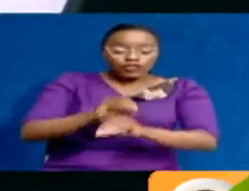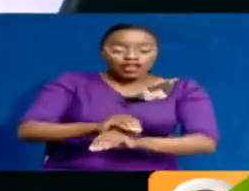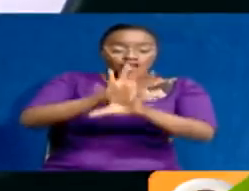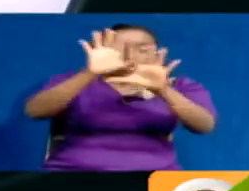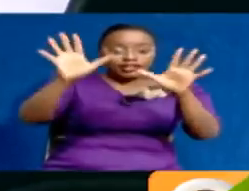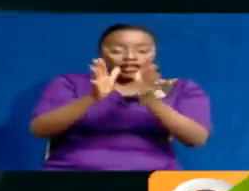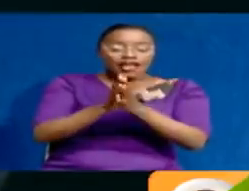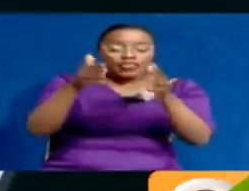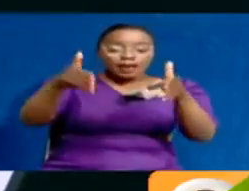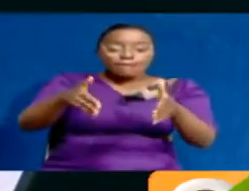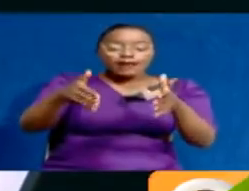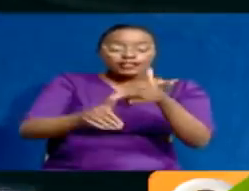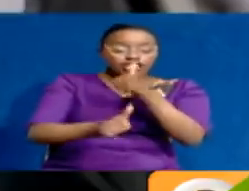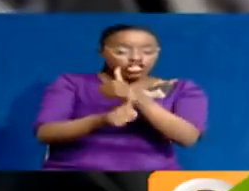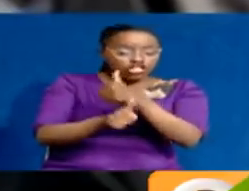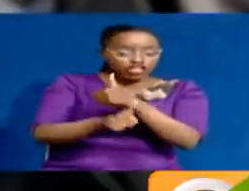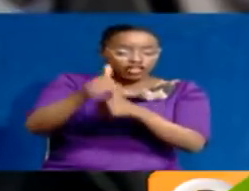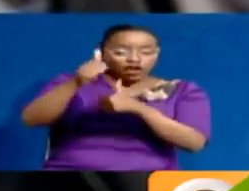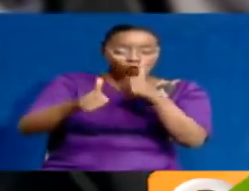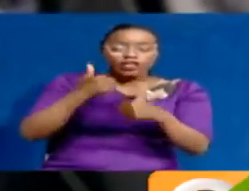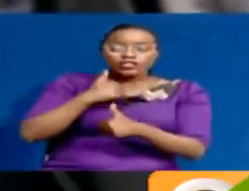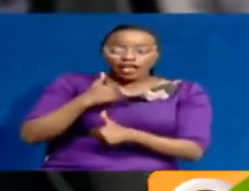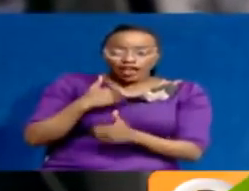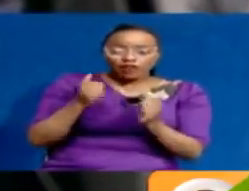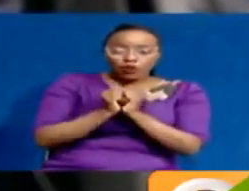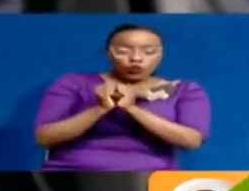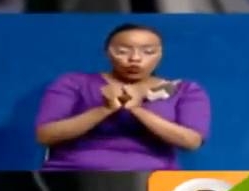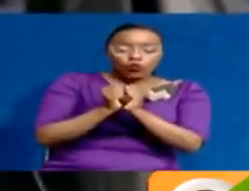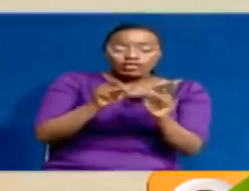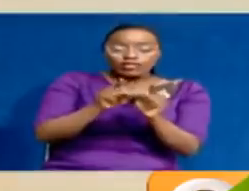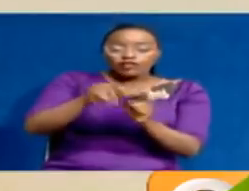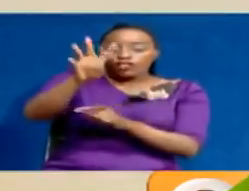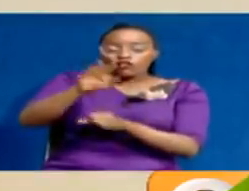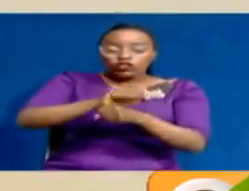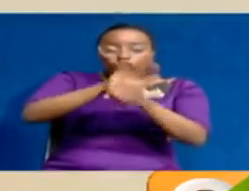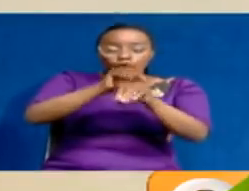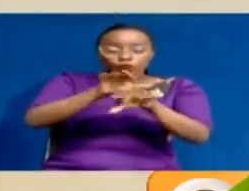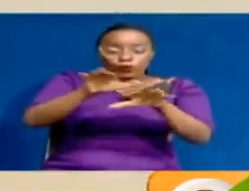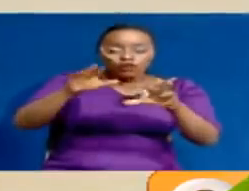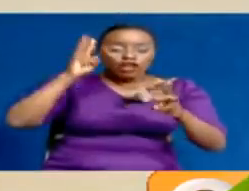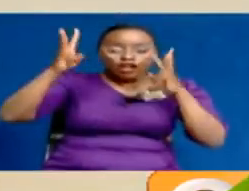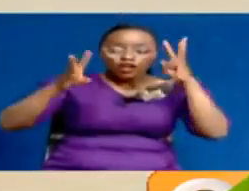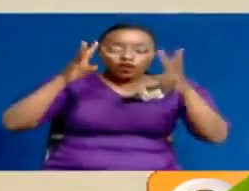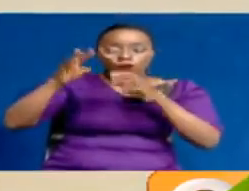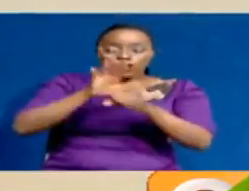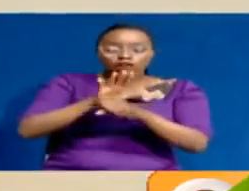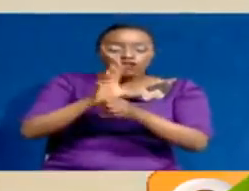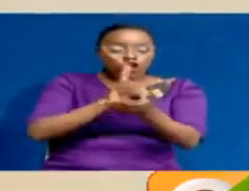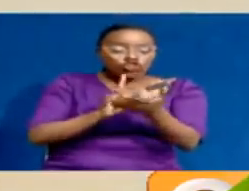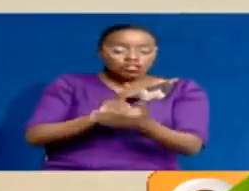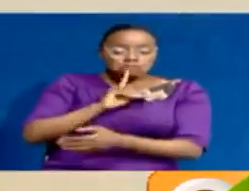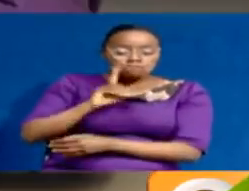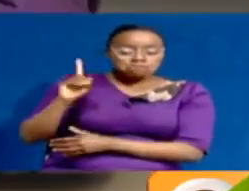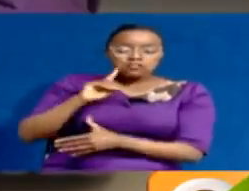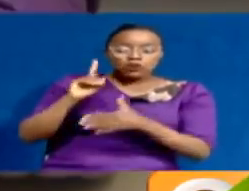clear and present danger that lurks with an impending fourth wave. And more worrying, Dr. Okuyoma